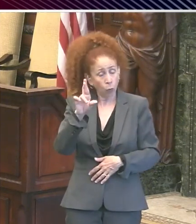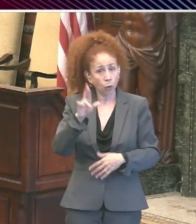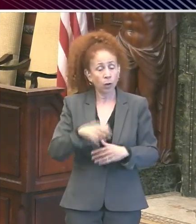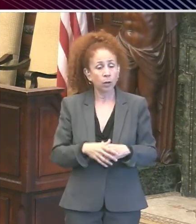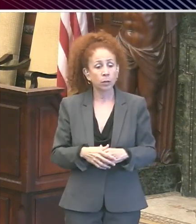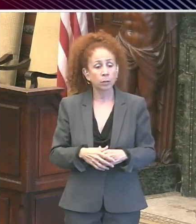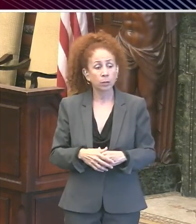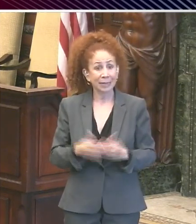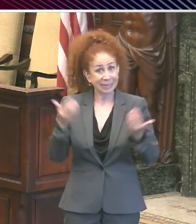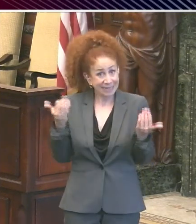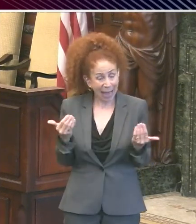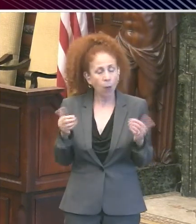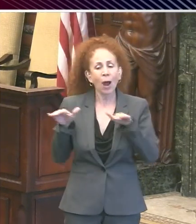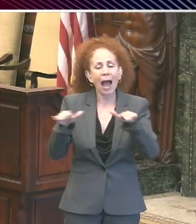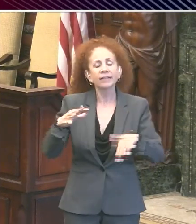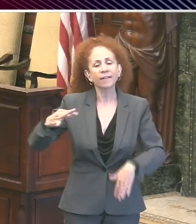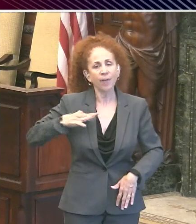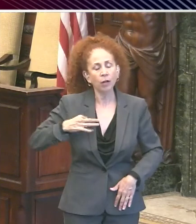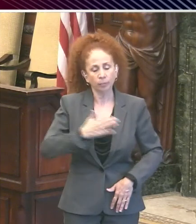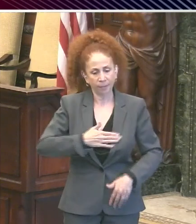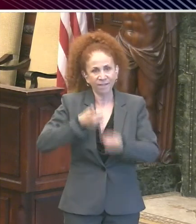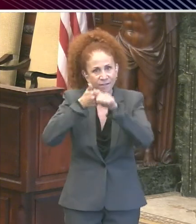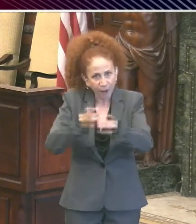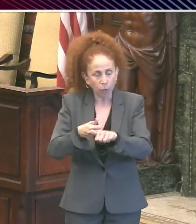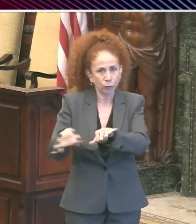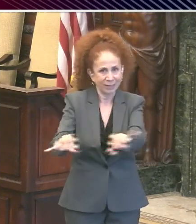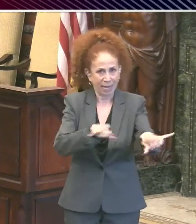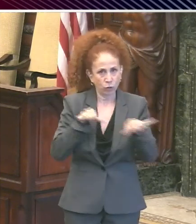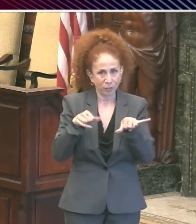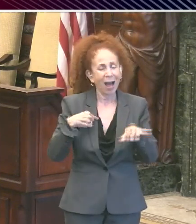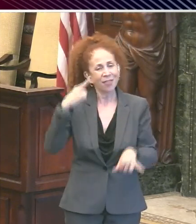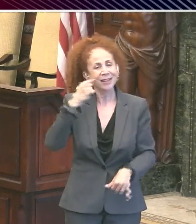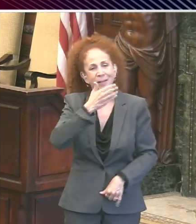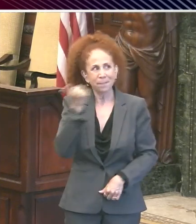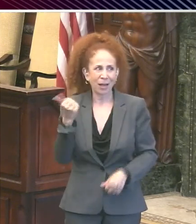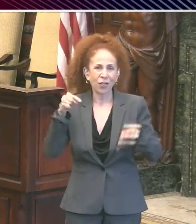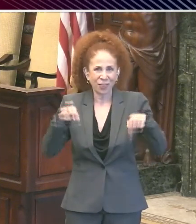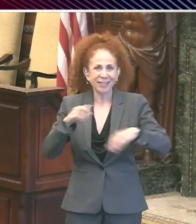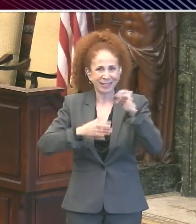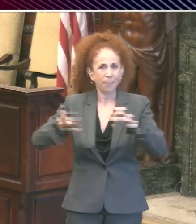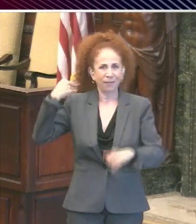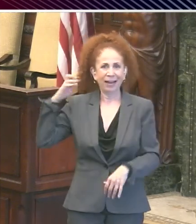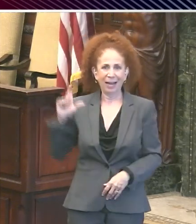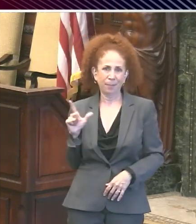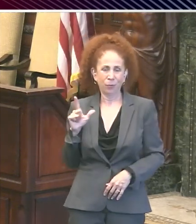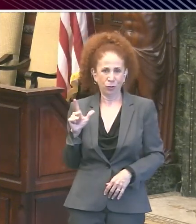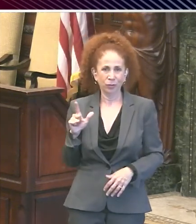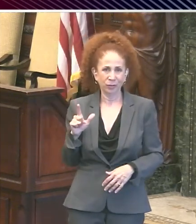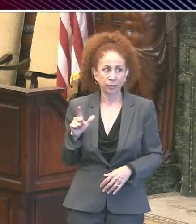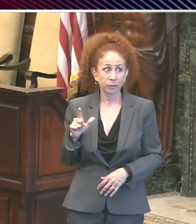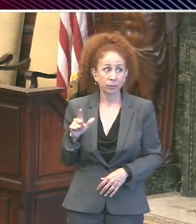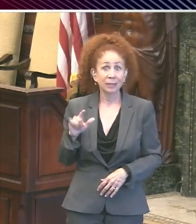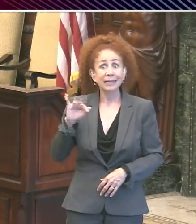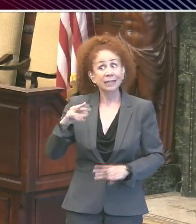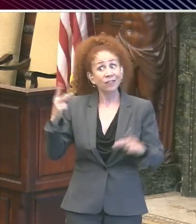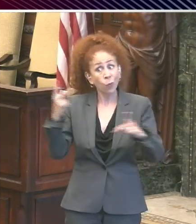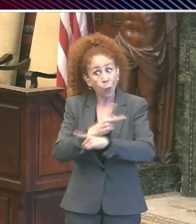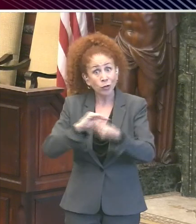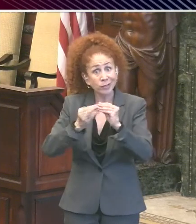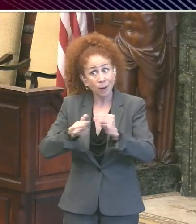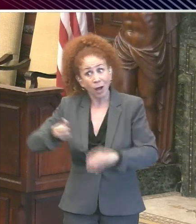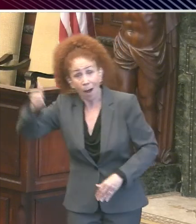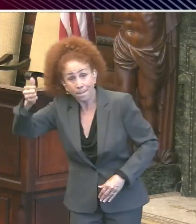are now where we're just asking people voluntarily to follow our standards. I think it's better to be where we are right now. If things get much worse, then we may have